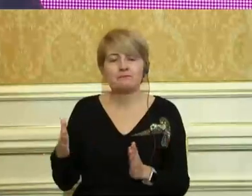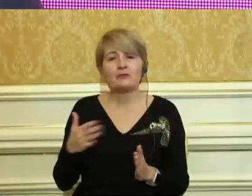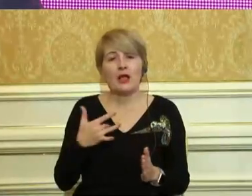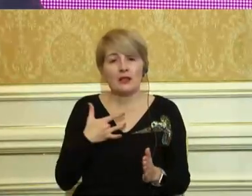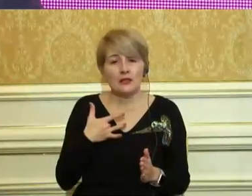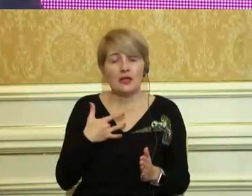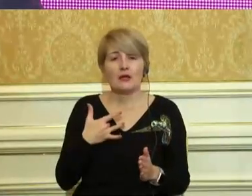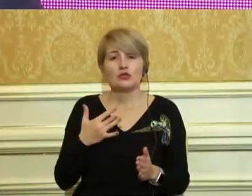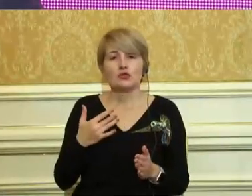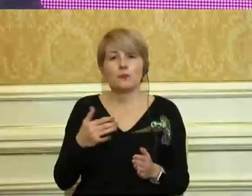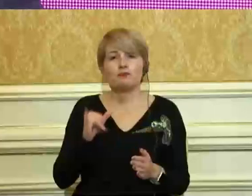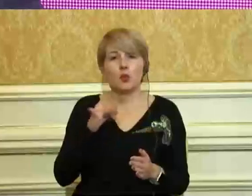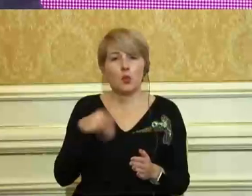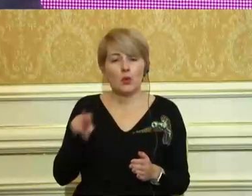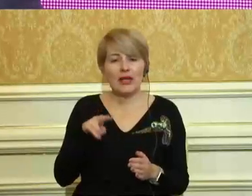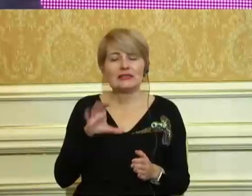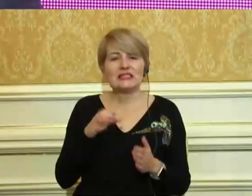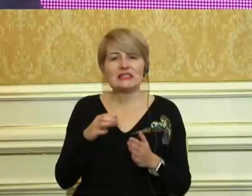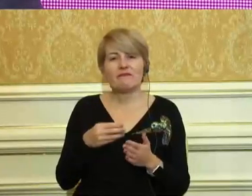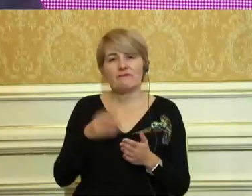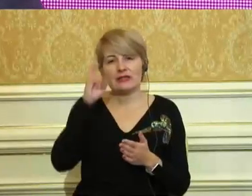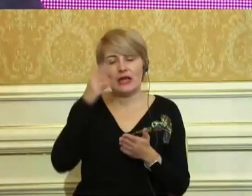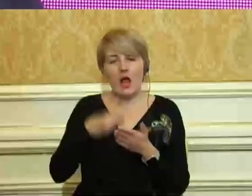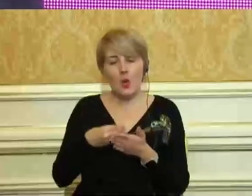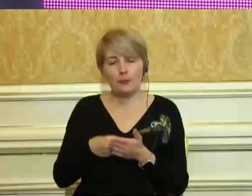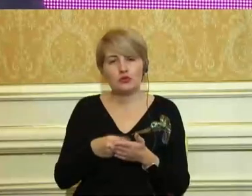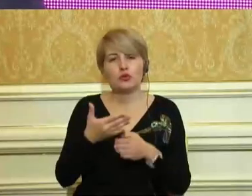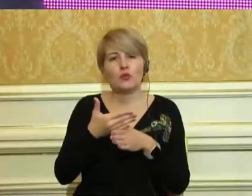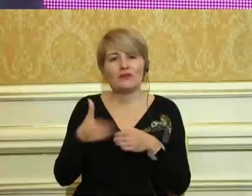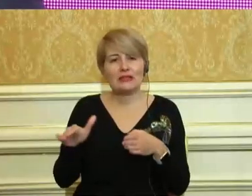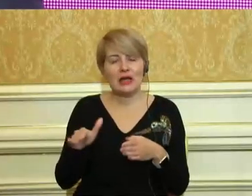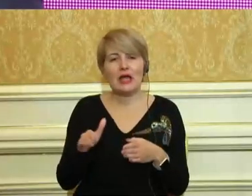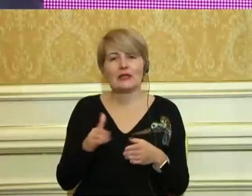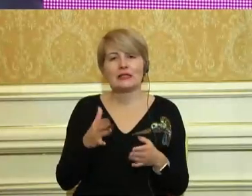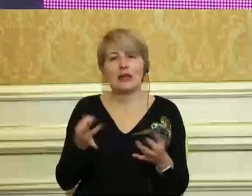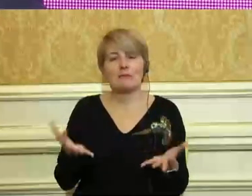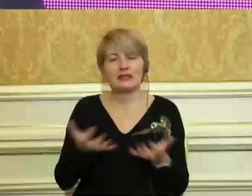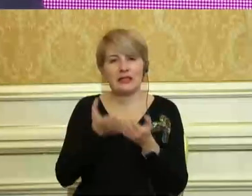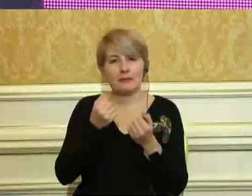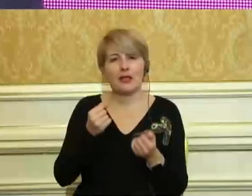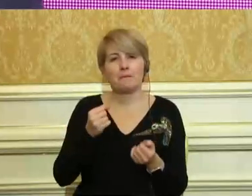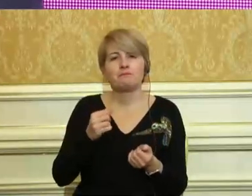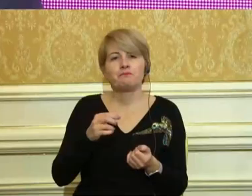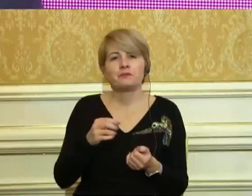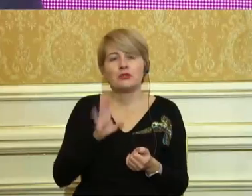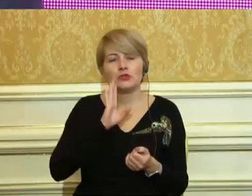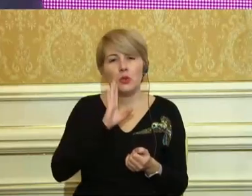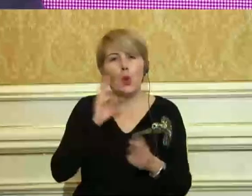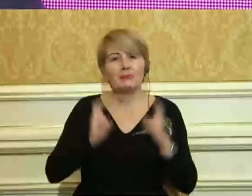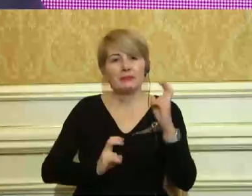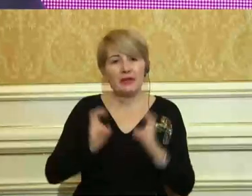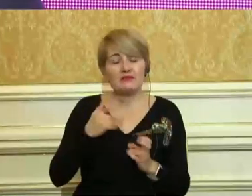of 2018 as a centerpiece of the budget, because we recognize that when women succeed,